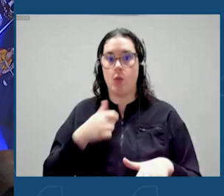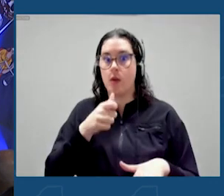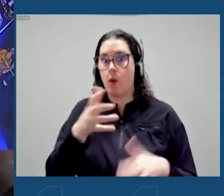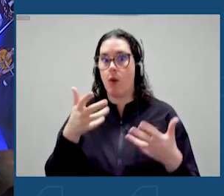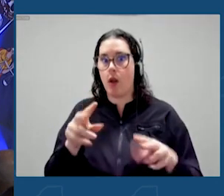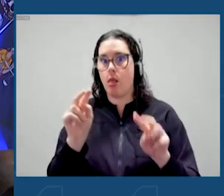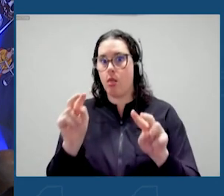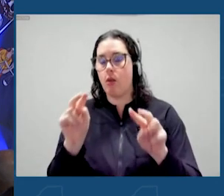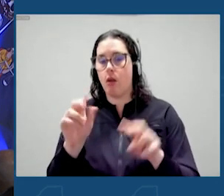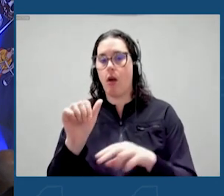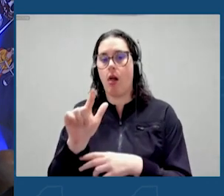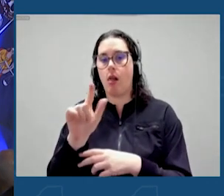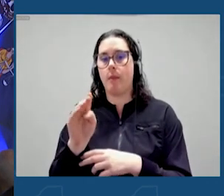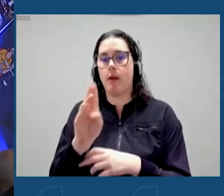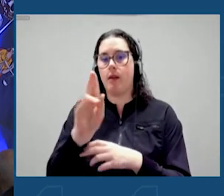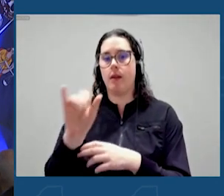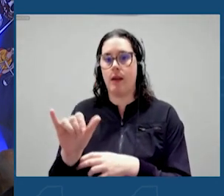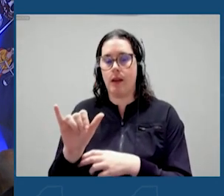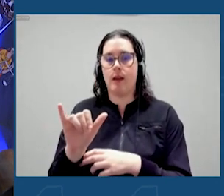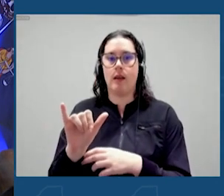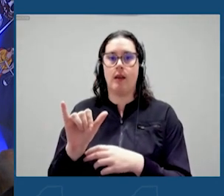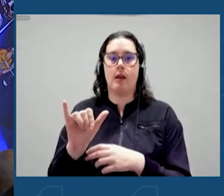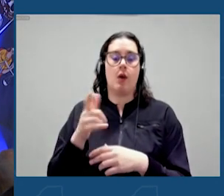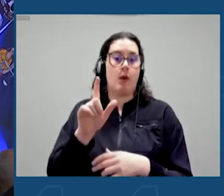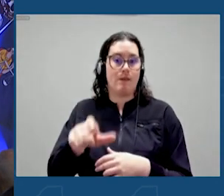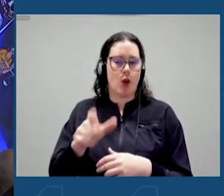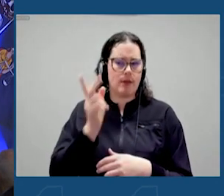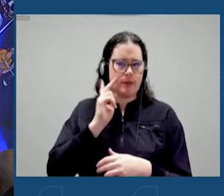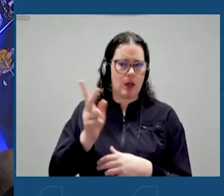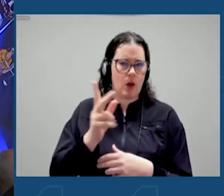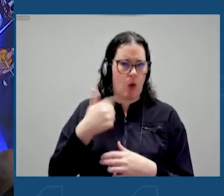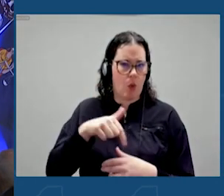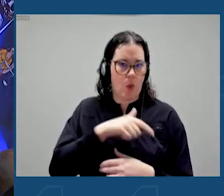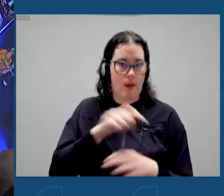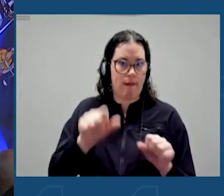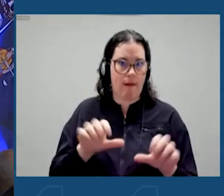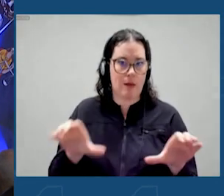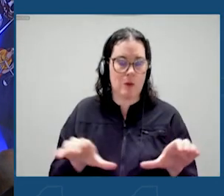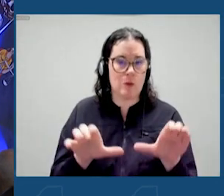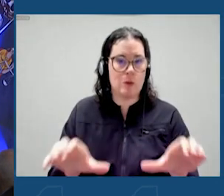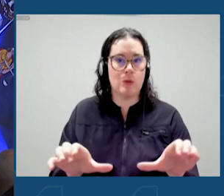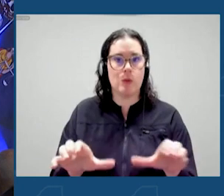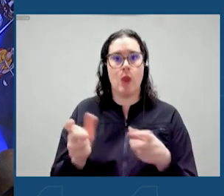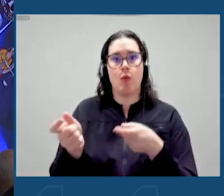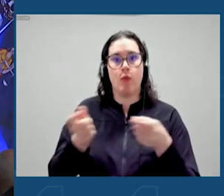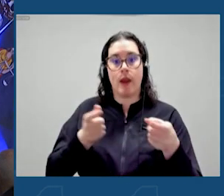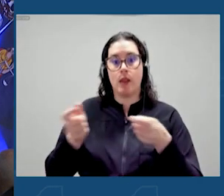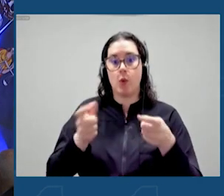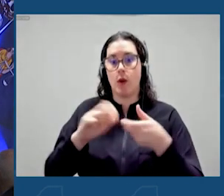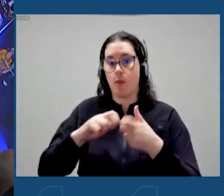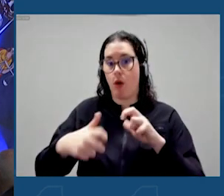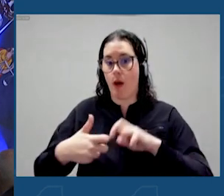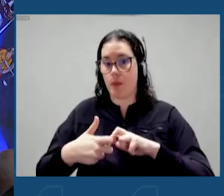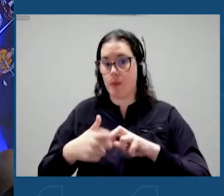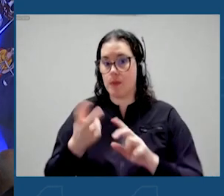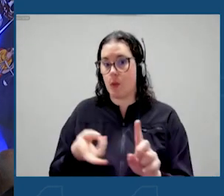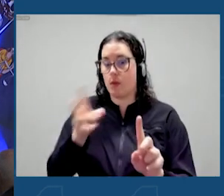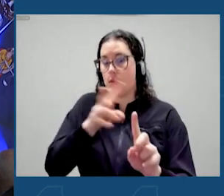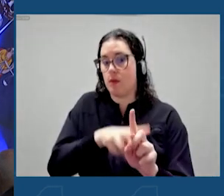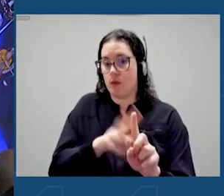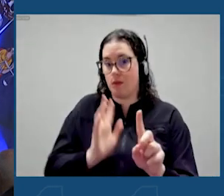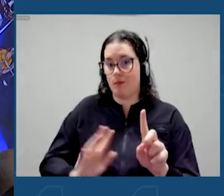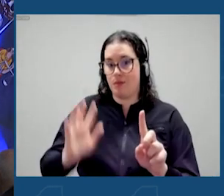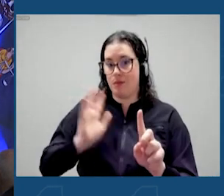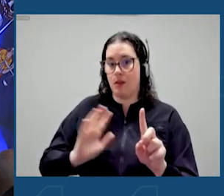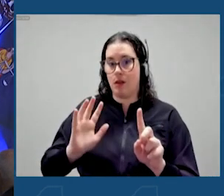the business community. Let's first see what must we do. The regulatory problems that were in place,